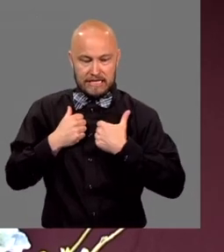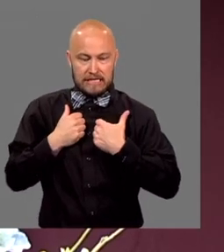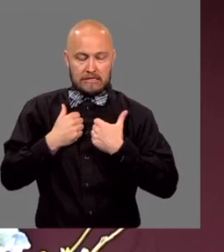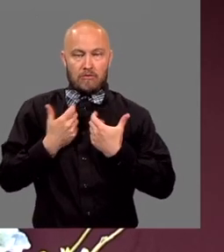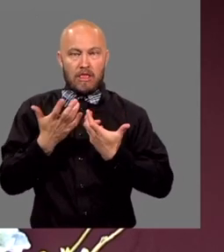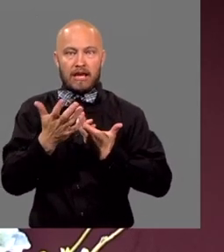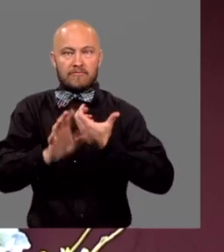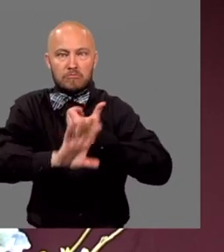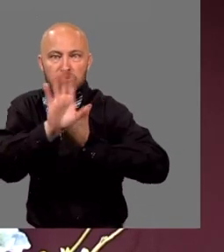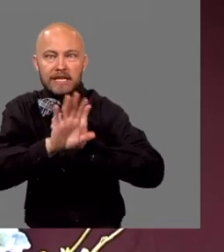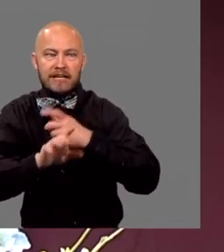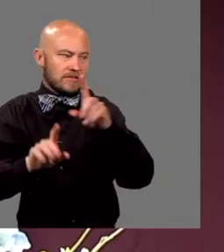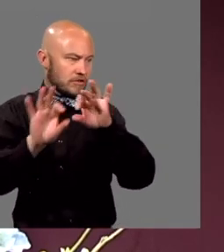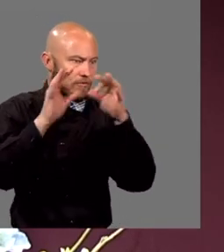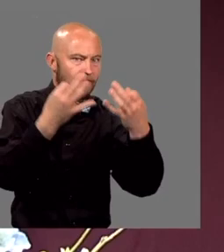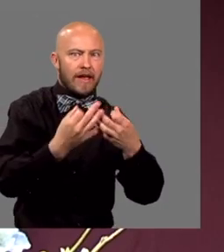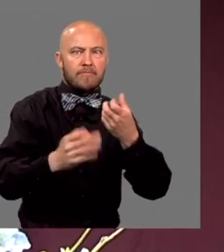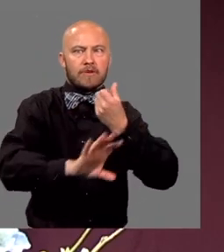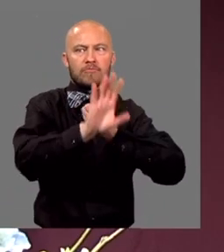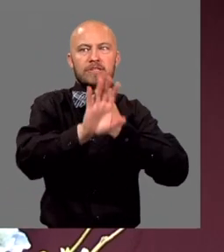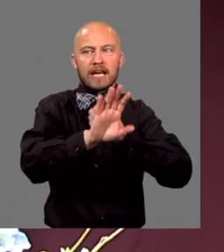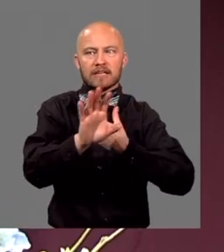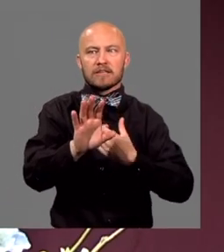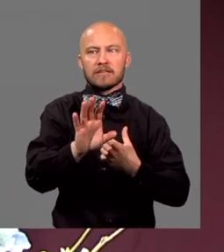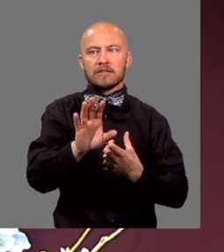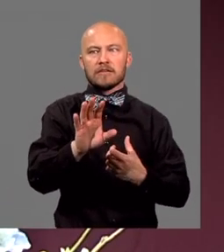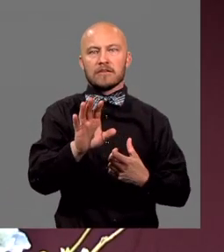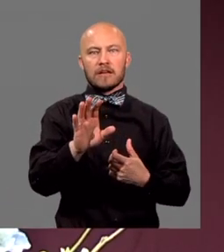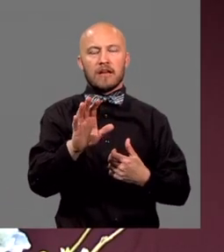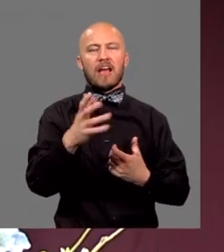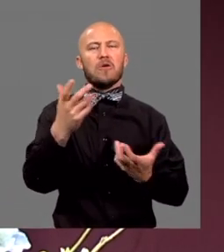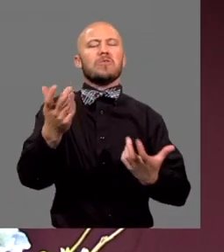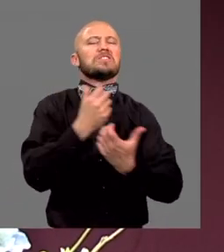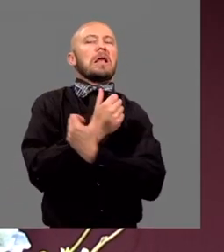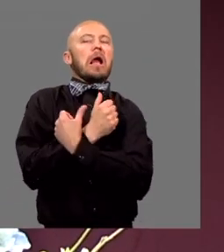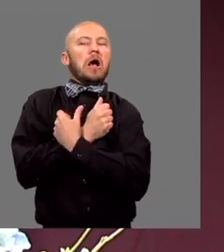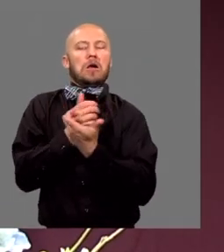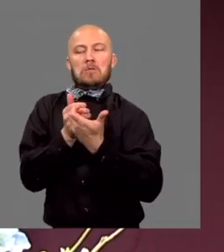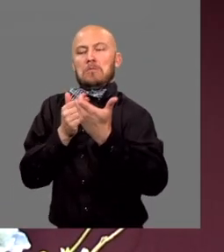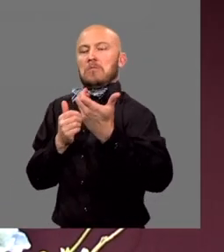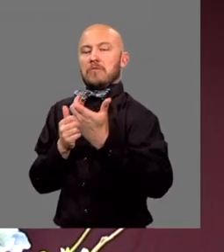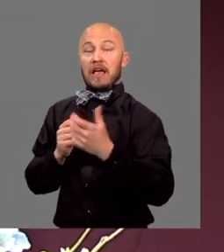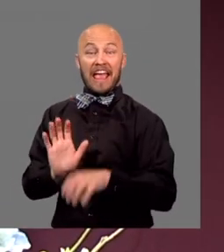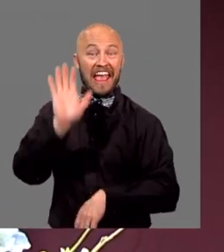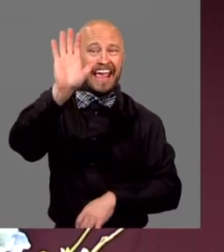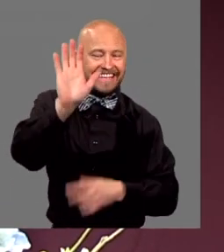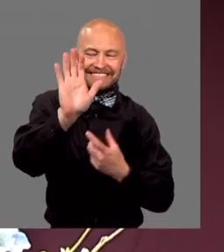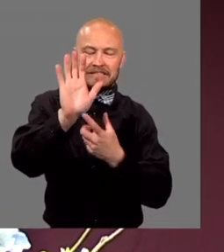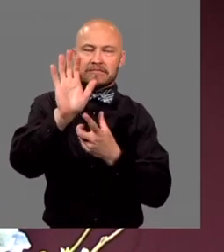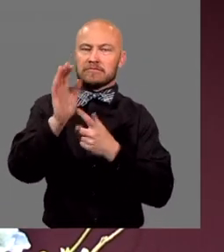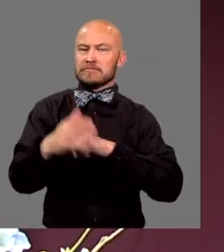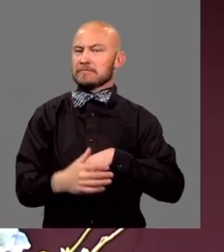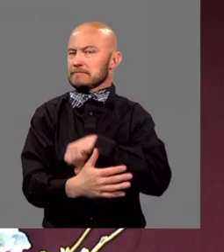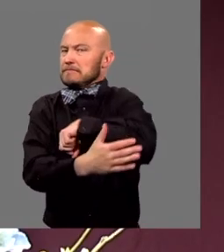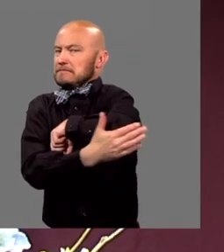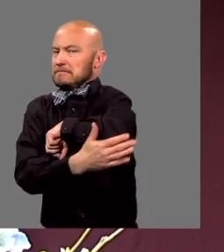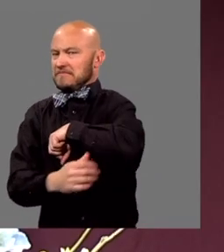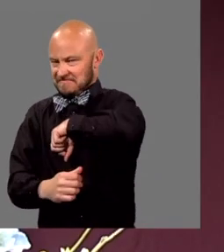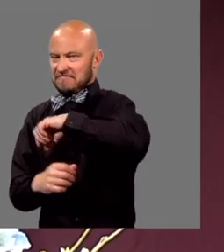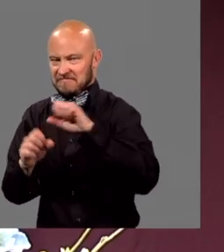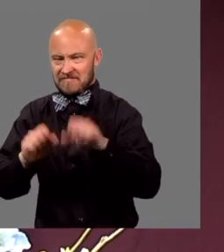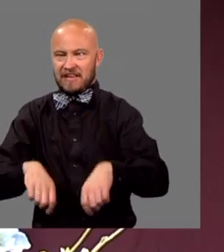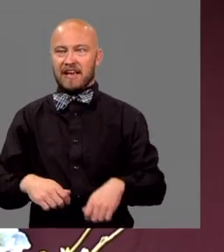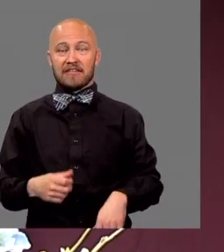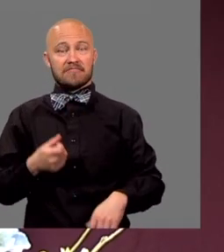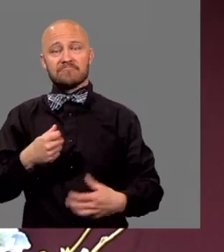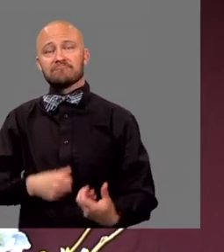family. Air hugs have taken the place of close hugs. Elbow bumps replaced handshakes,